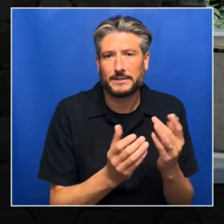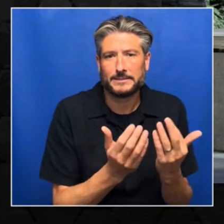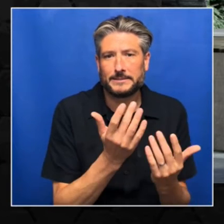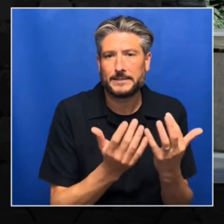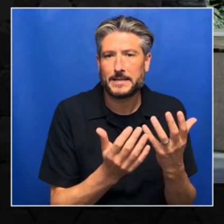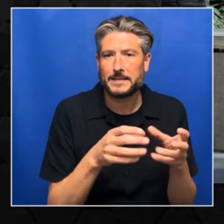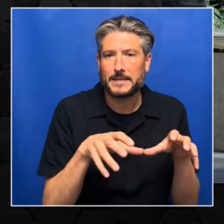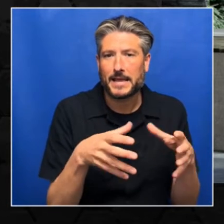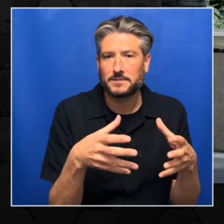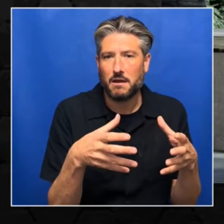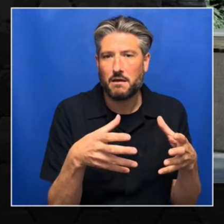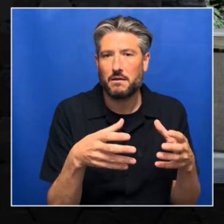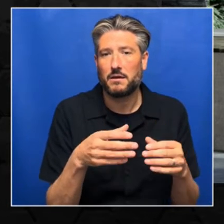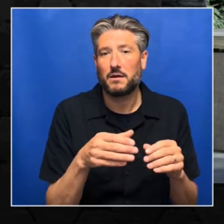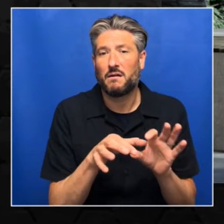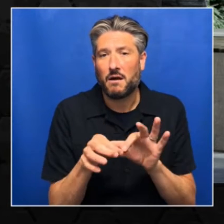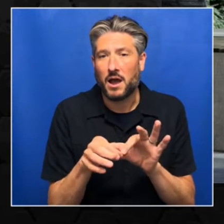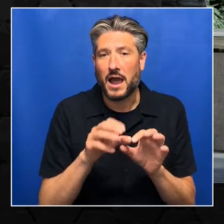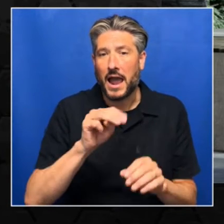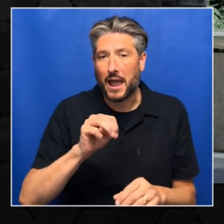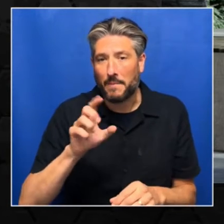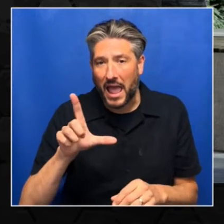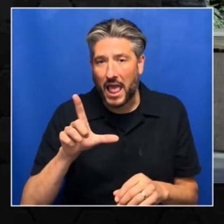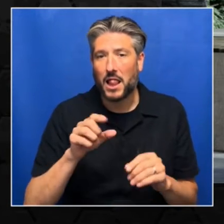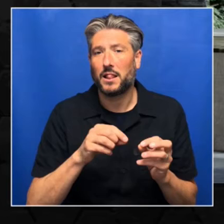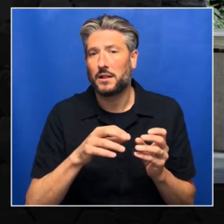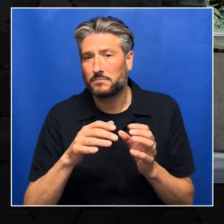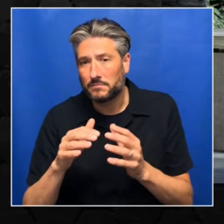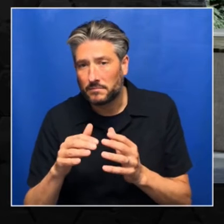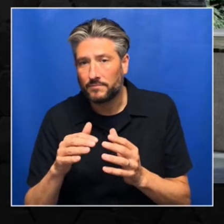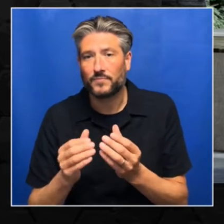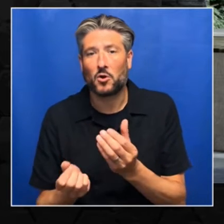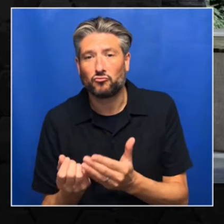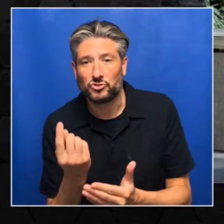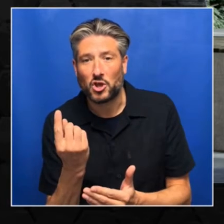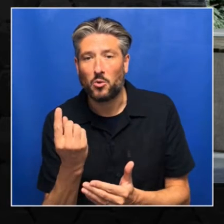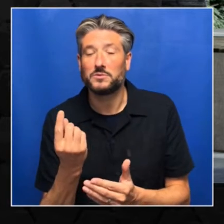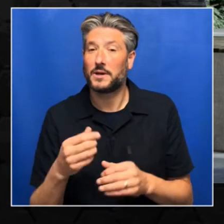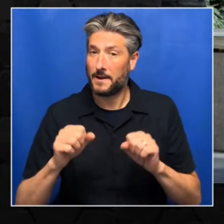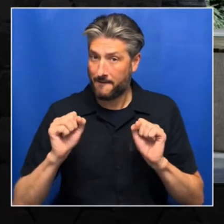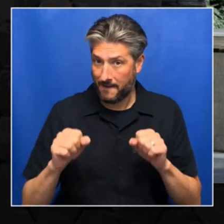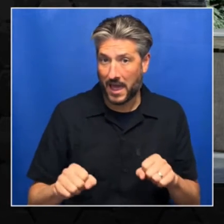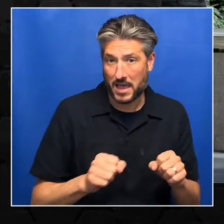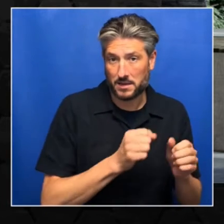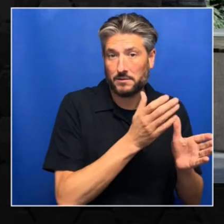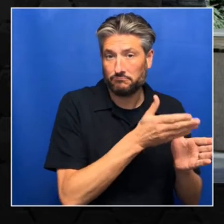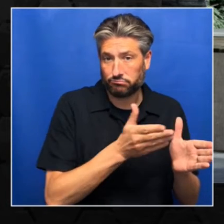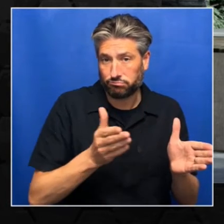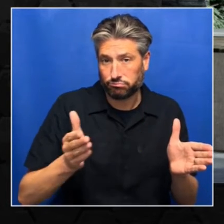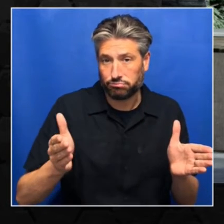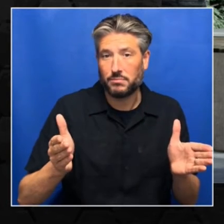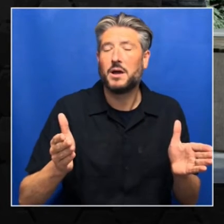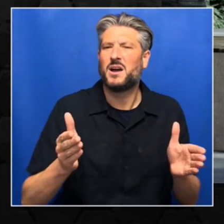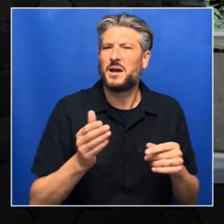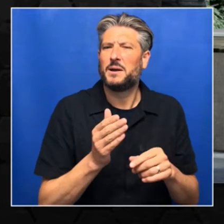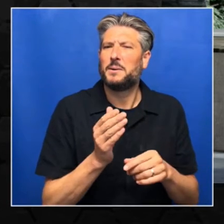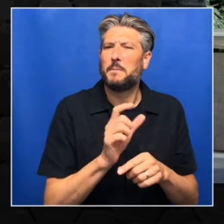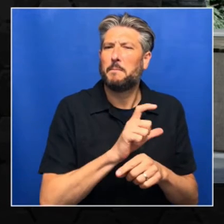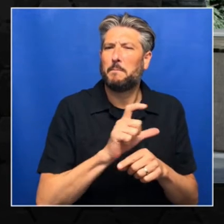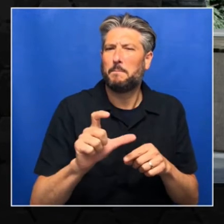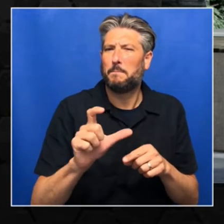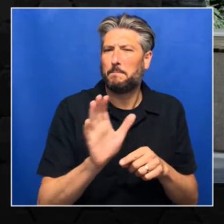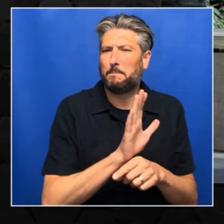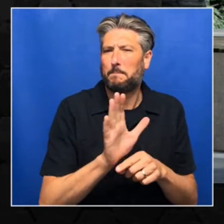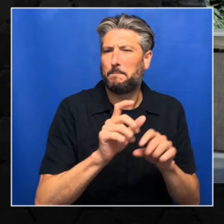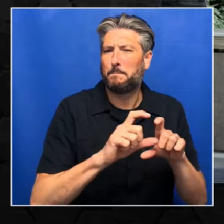learning stuff, and then get results, classification or clustering results. But if you want to move into research, if you want to actually understand what's happening